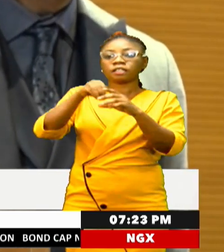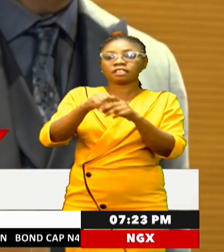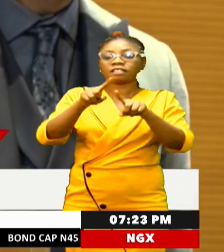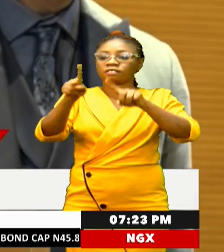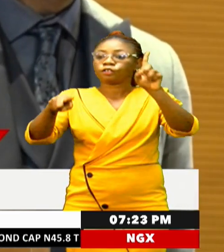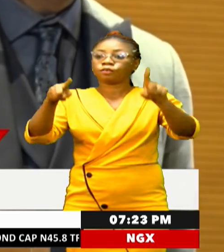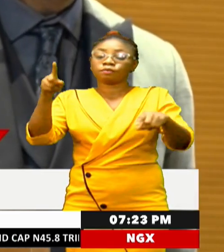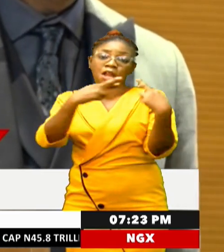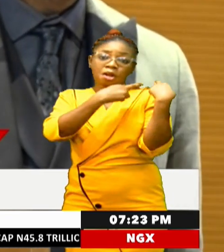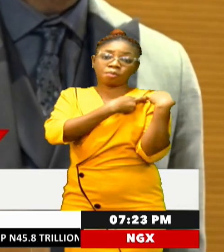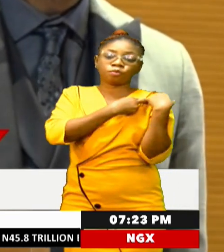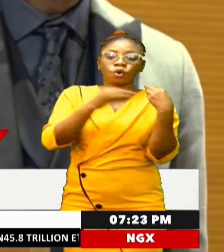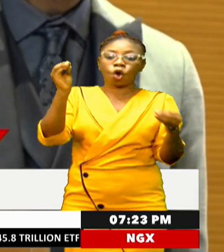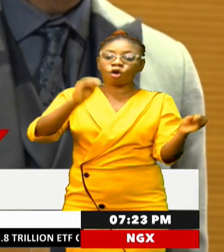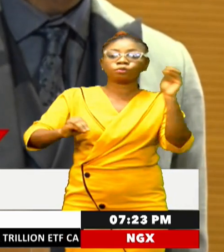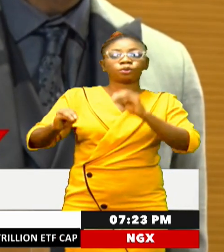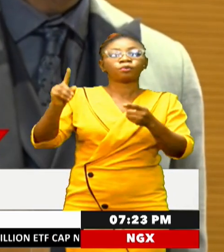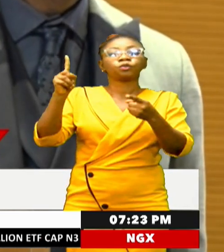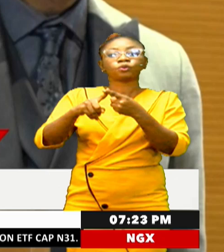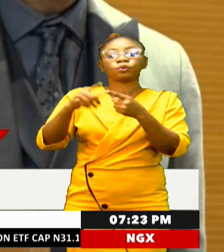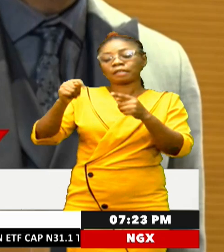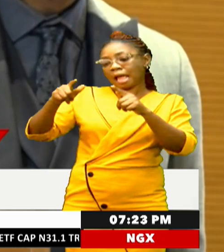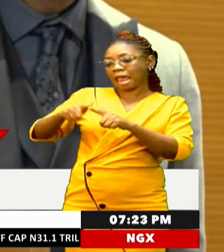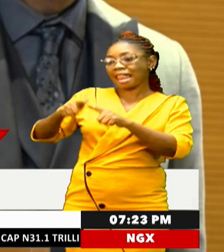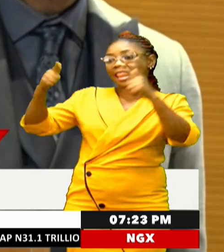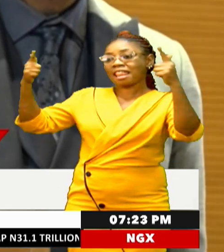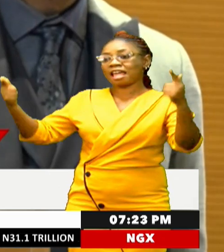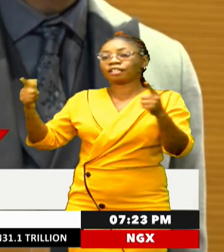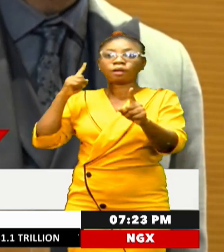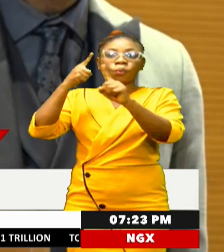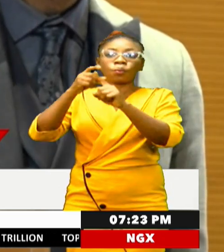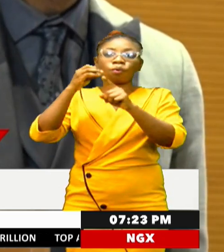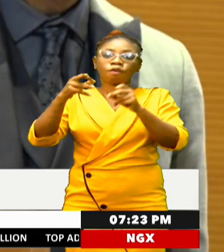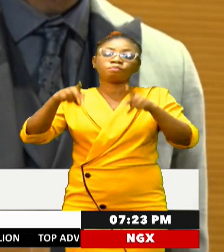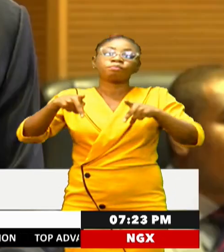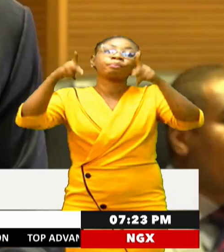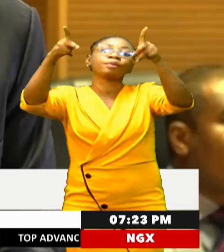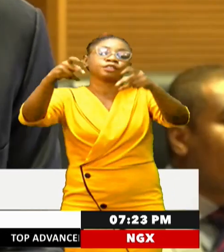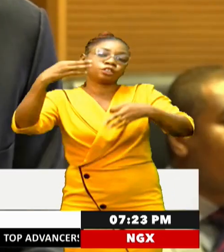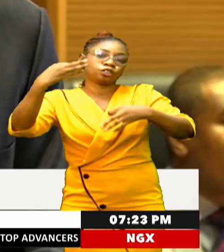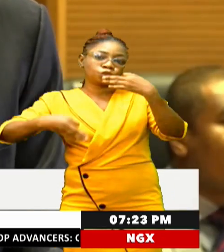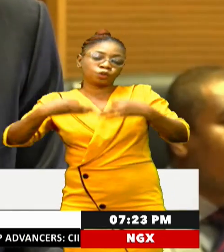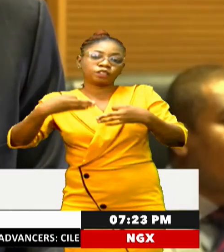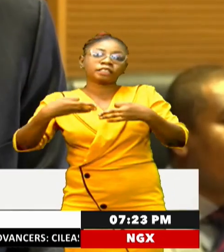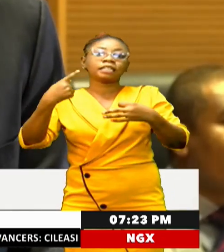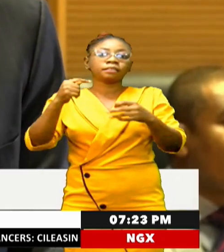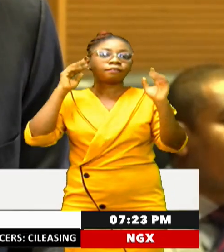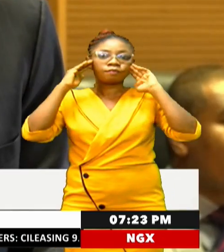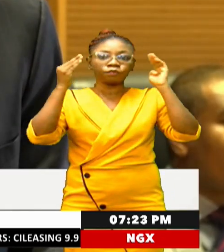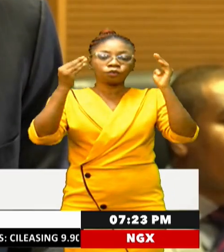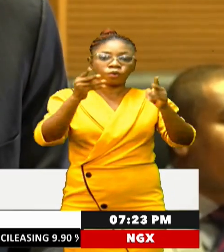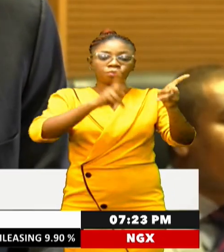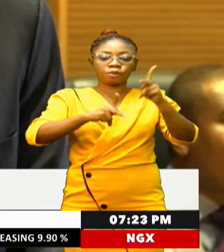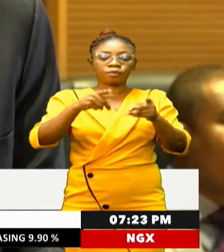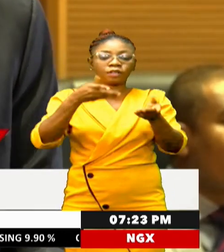roles, contributes to the larger goal of advancing justice. The target audience for this special gathering